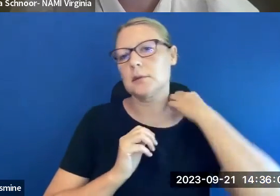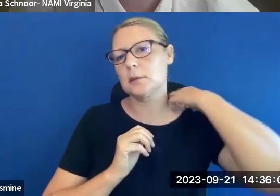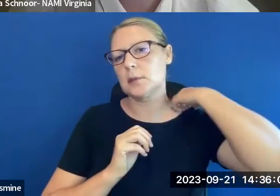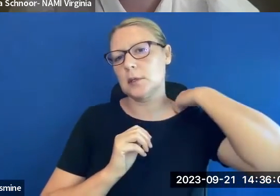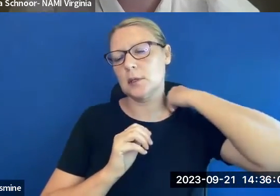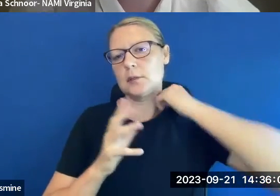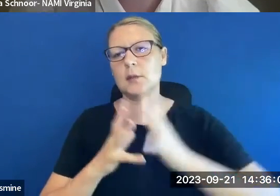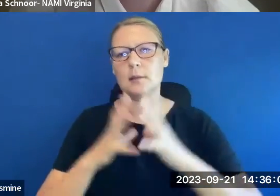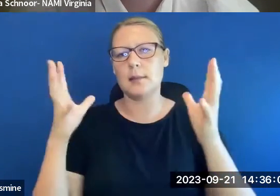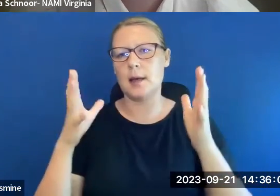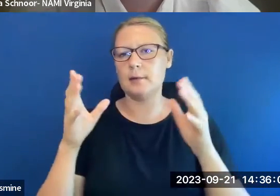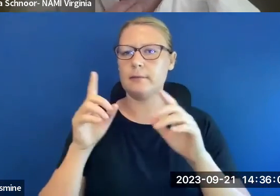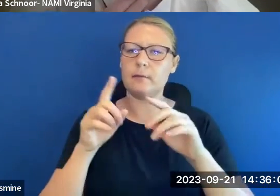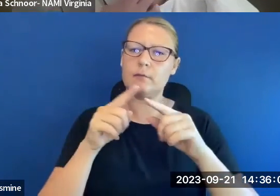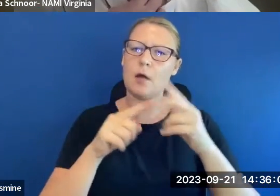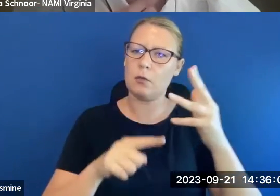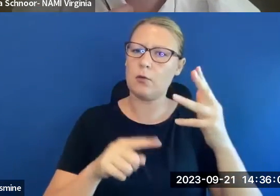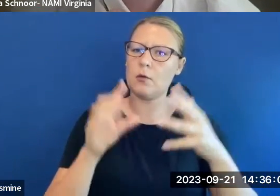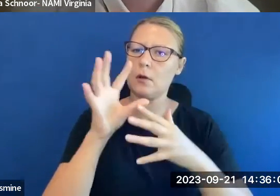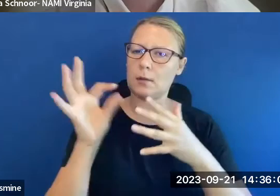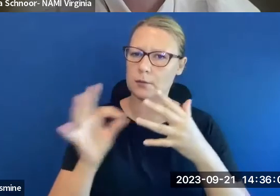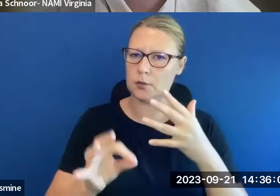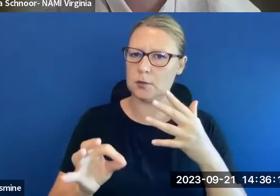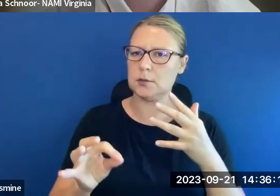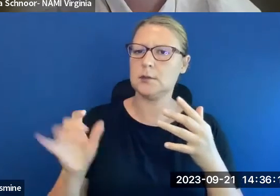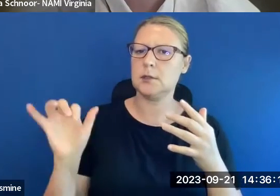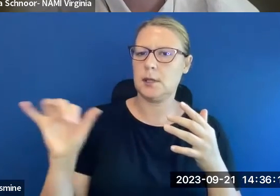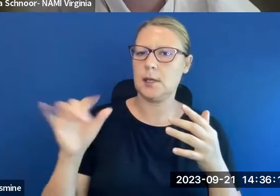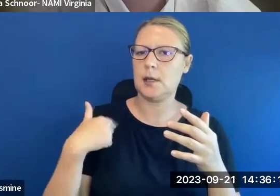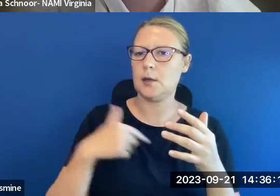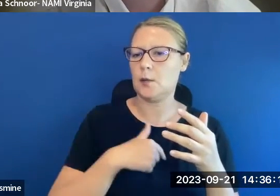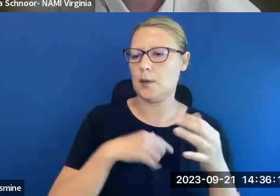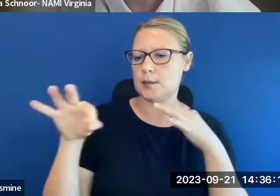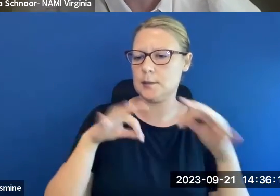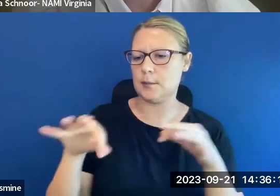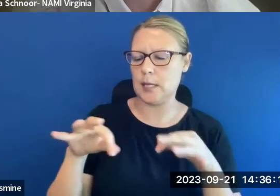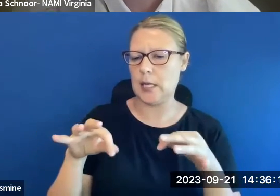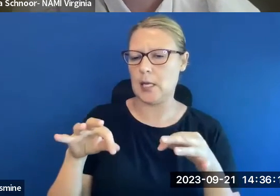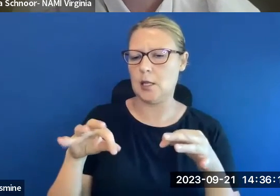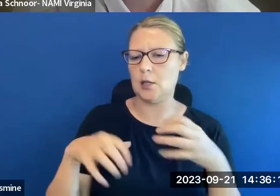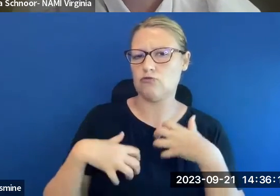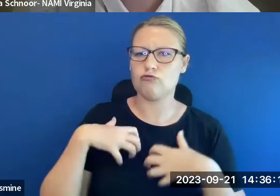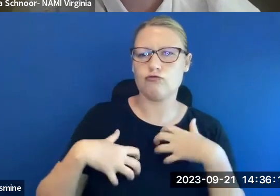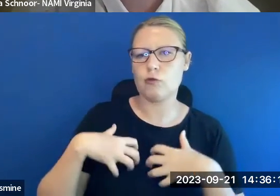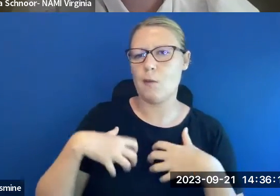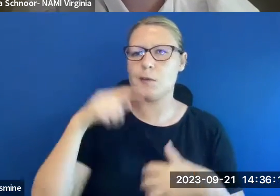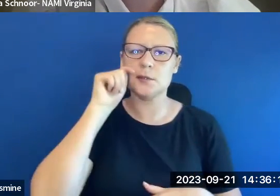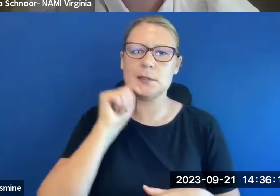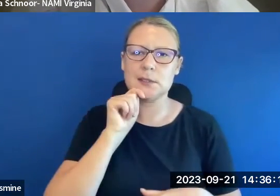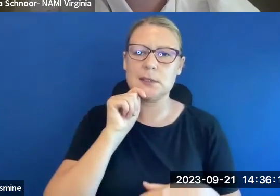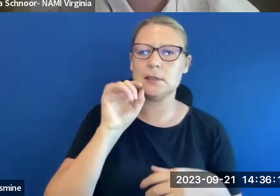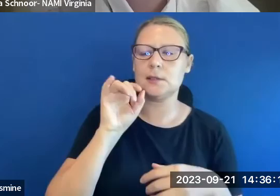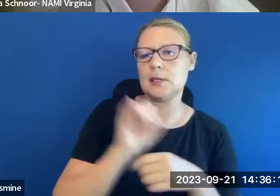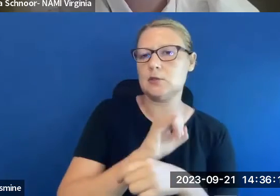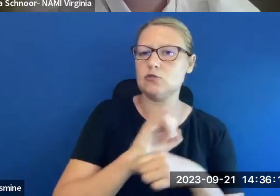a lot of other avenues to explore, like we were just talking about in terms of the troubled teen industry, but there are other avenues as well in